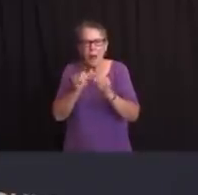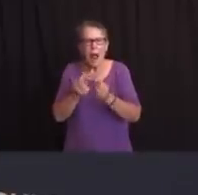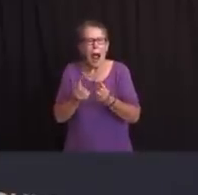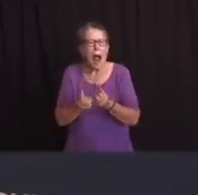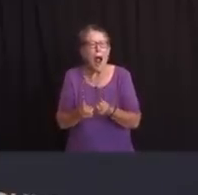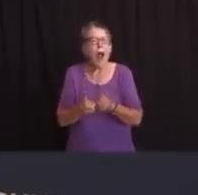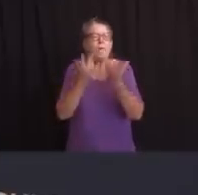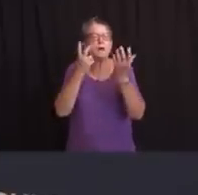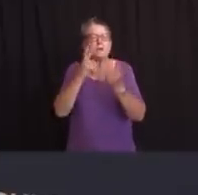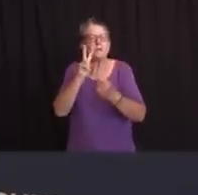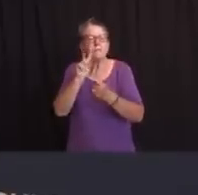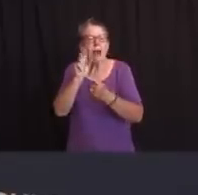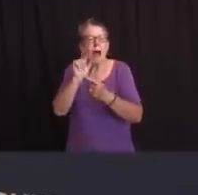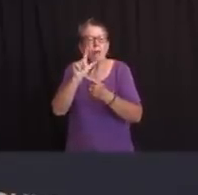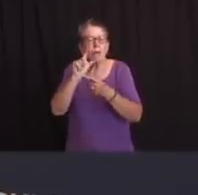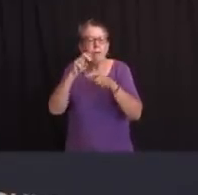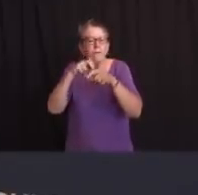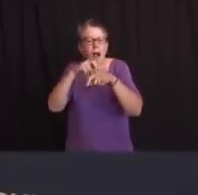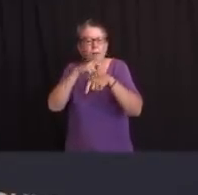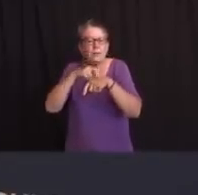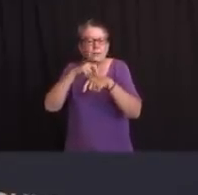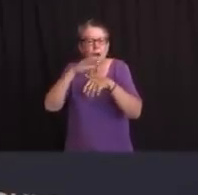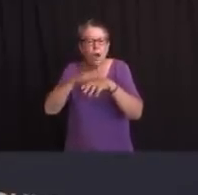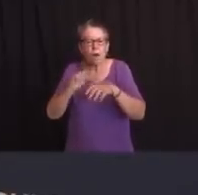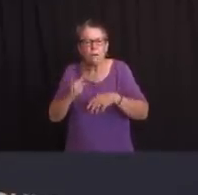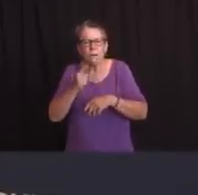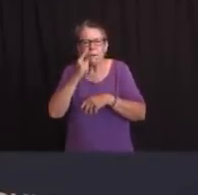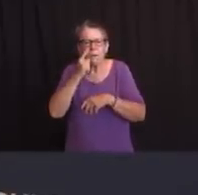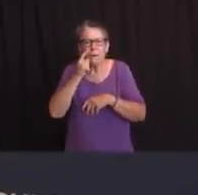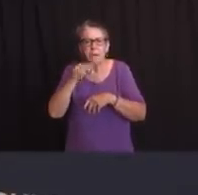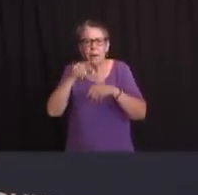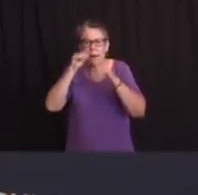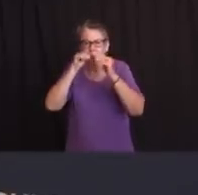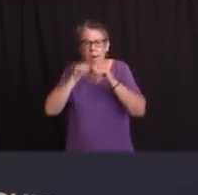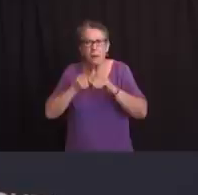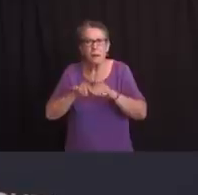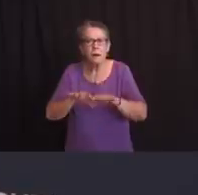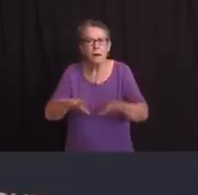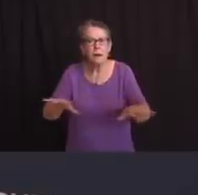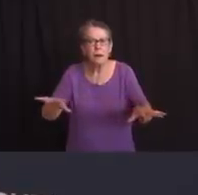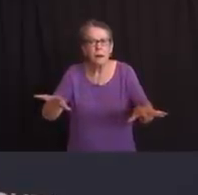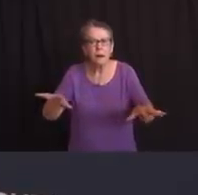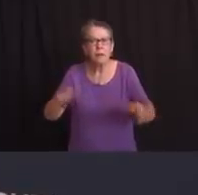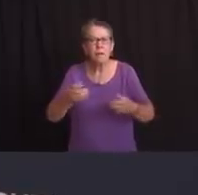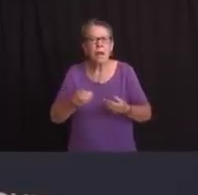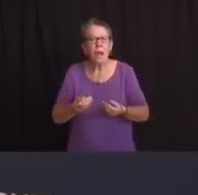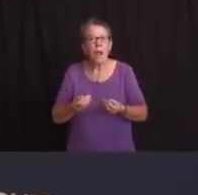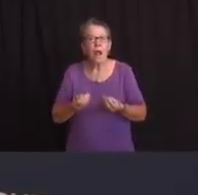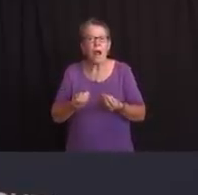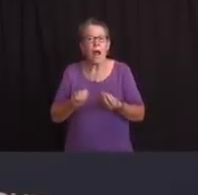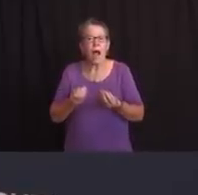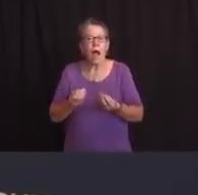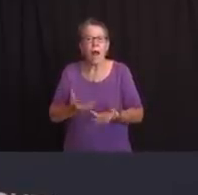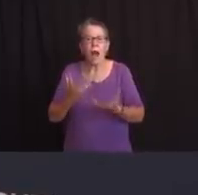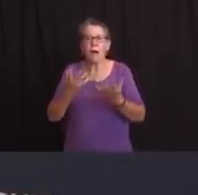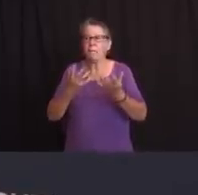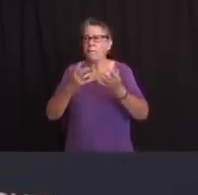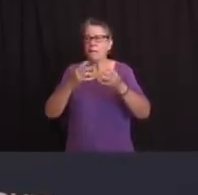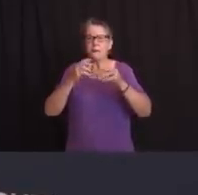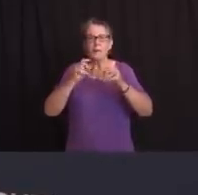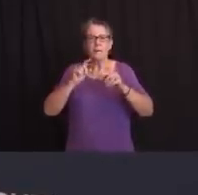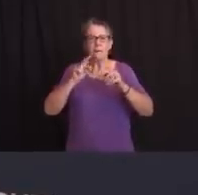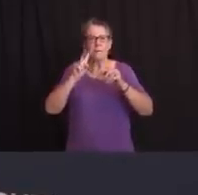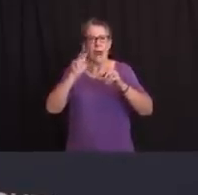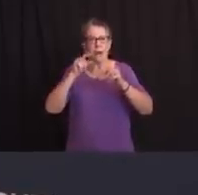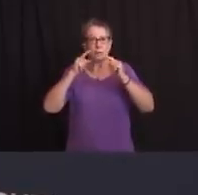as well, you're going to be infectious. So if you have large viral loads up here, you're going to tend to be much more likely to be infectious, which is what they